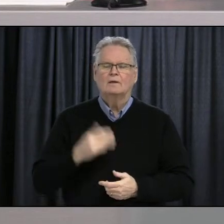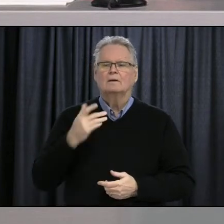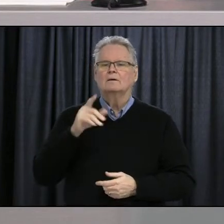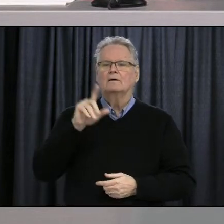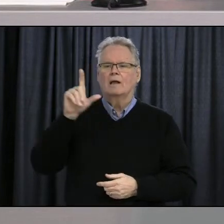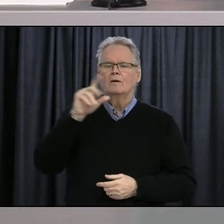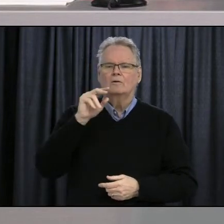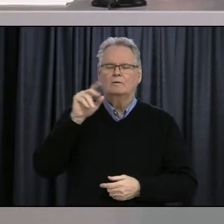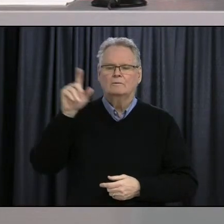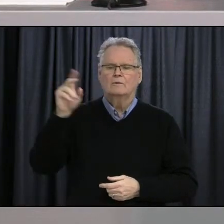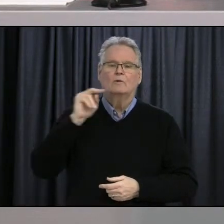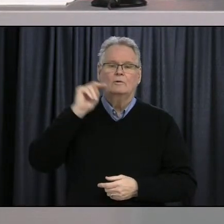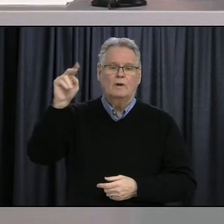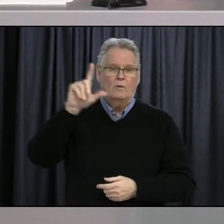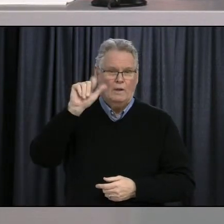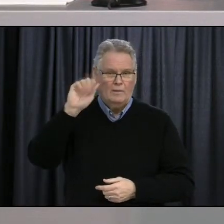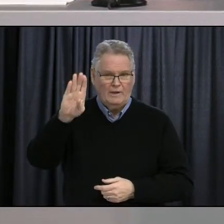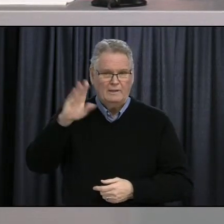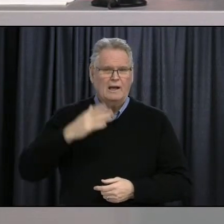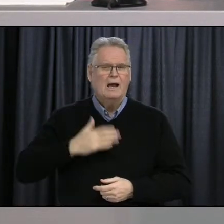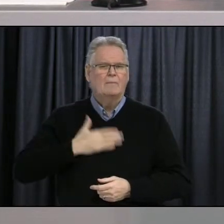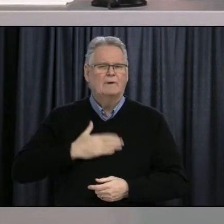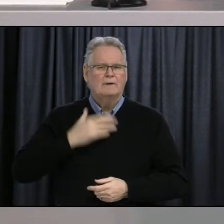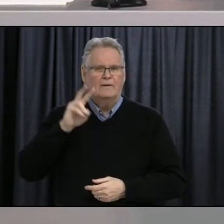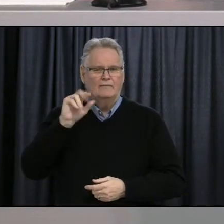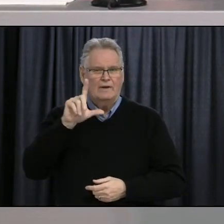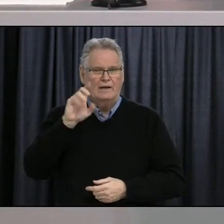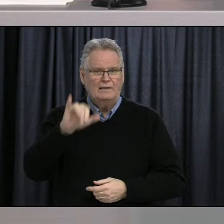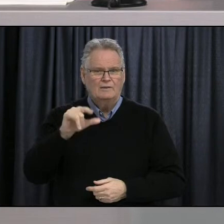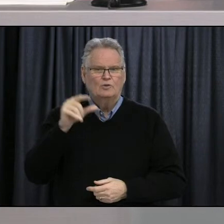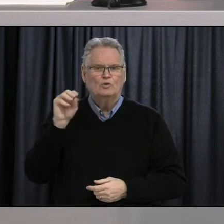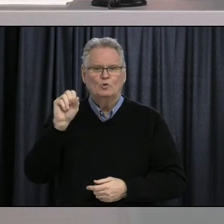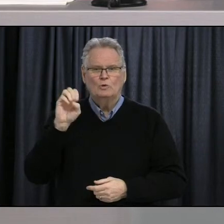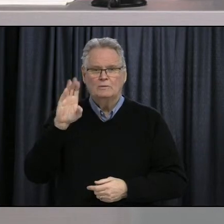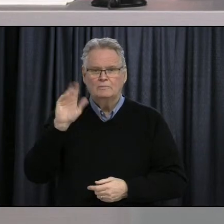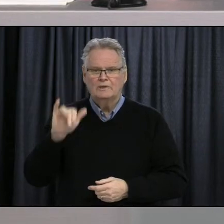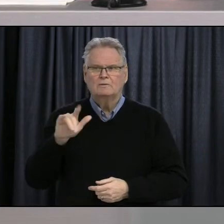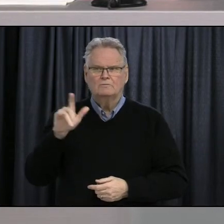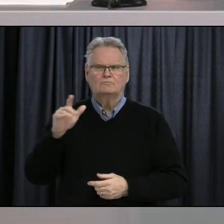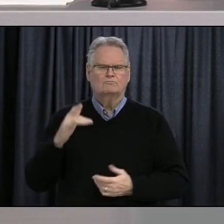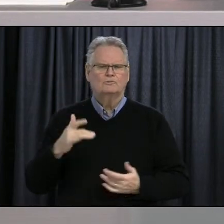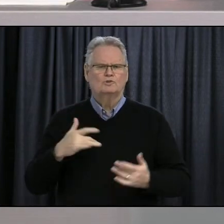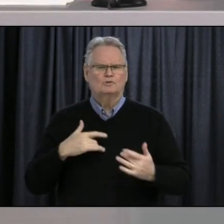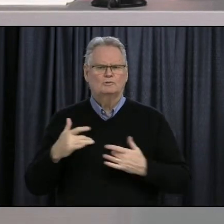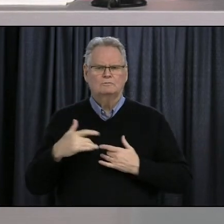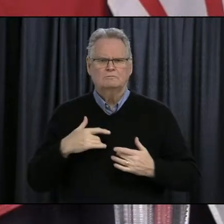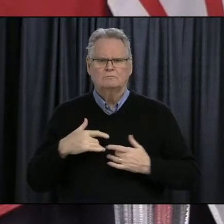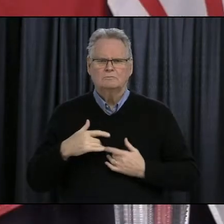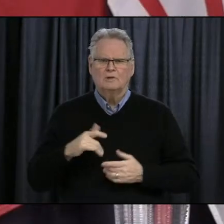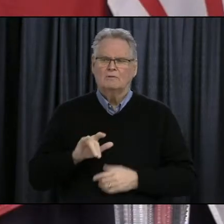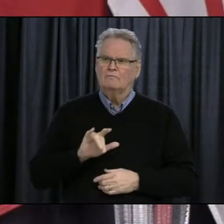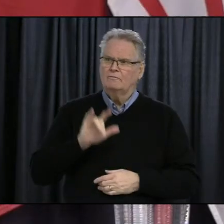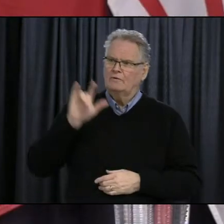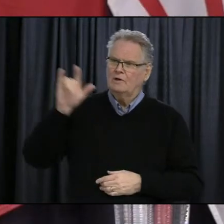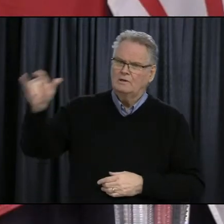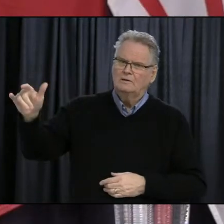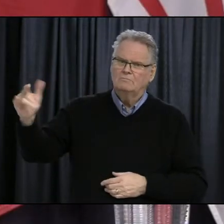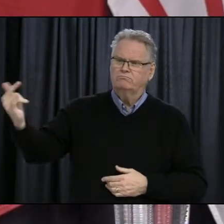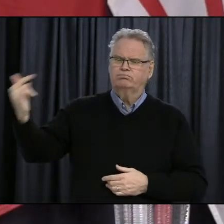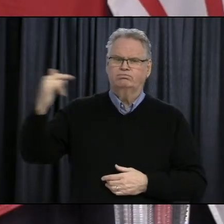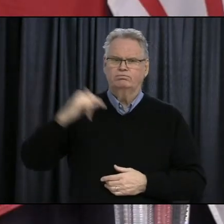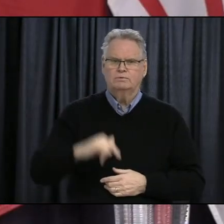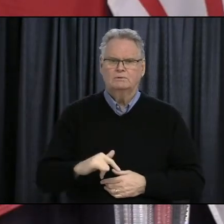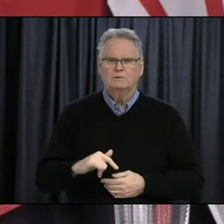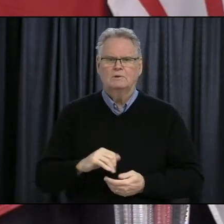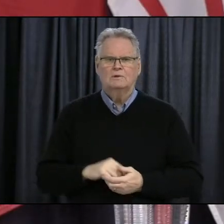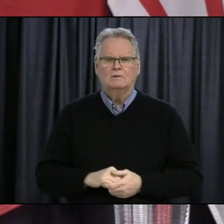We're scheduled to have a working group style meeting with leaders from Labrador tomorrow, Dr. Fitzgerald and her team,